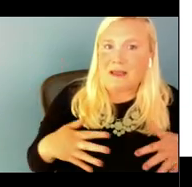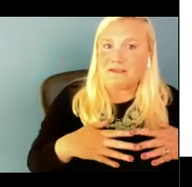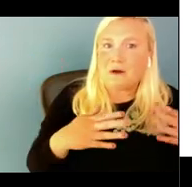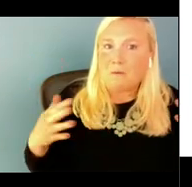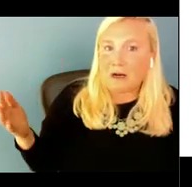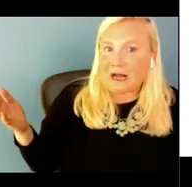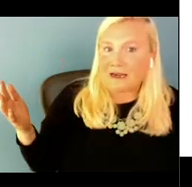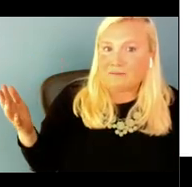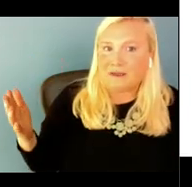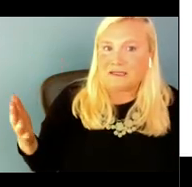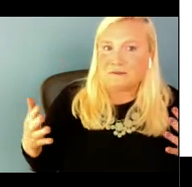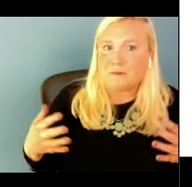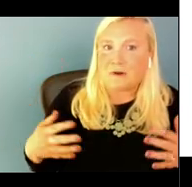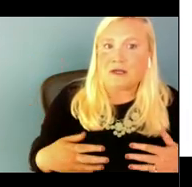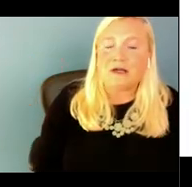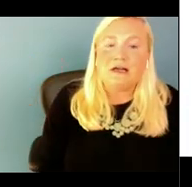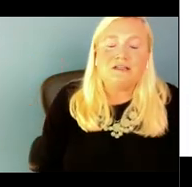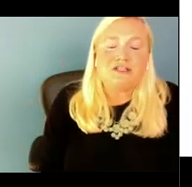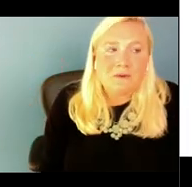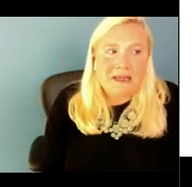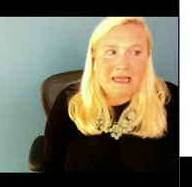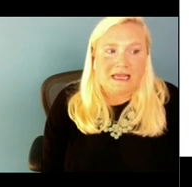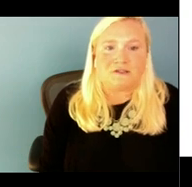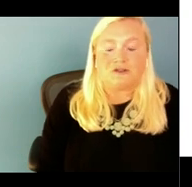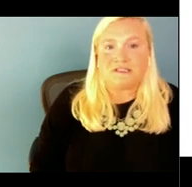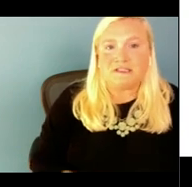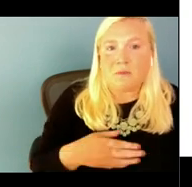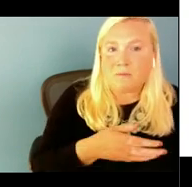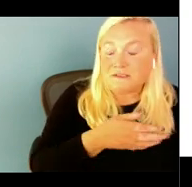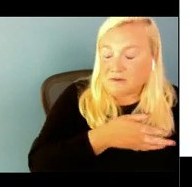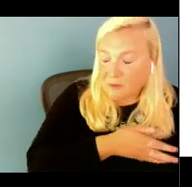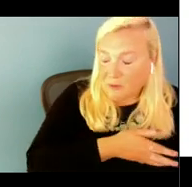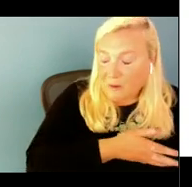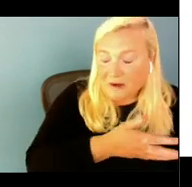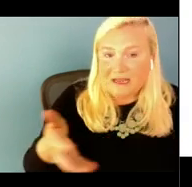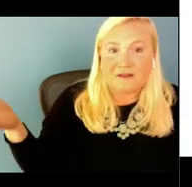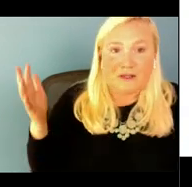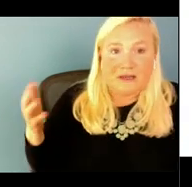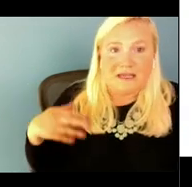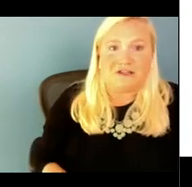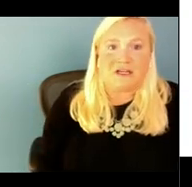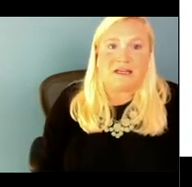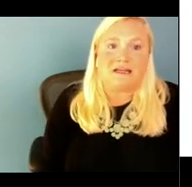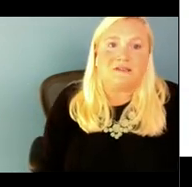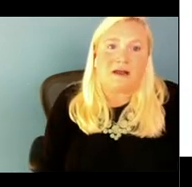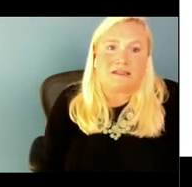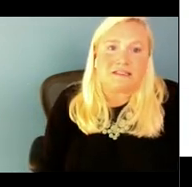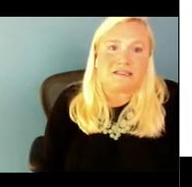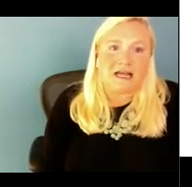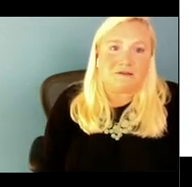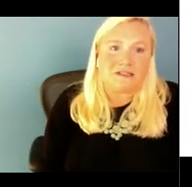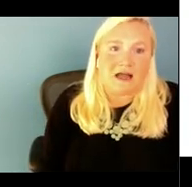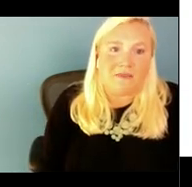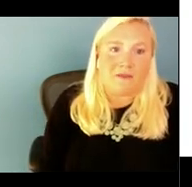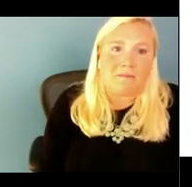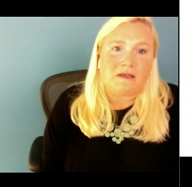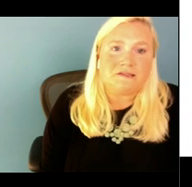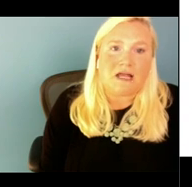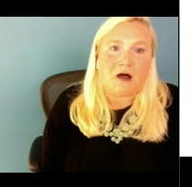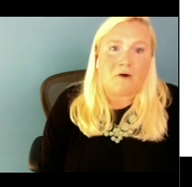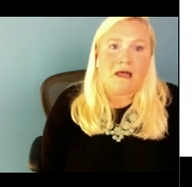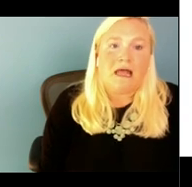it to be able to work on it, because what you're doing is you're just supporting their communication experiences